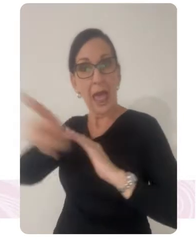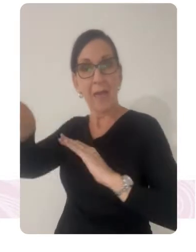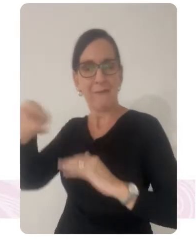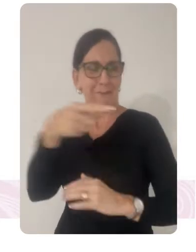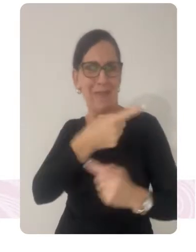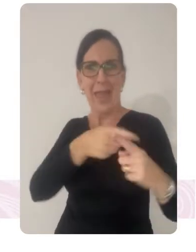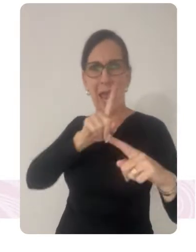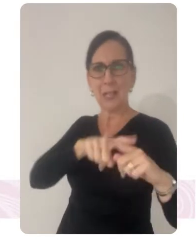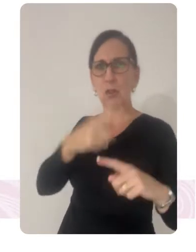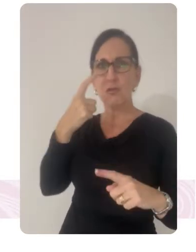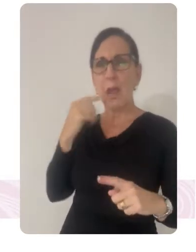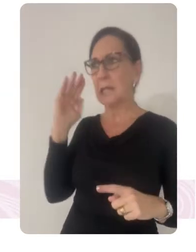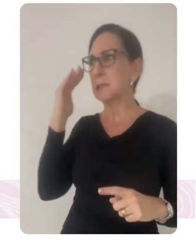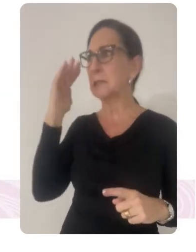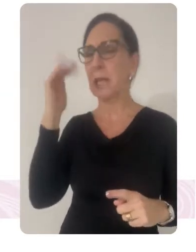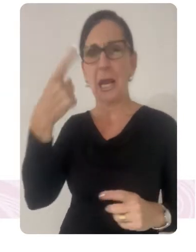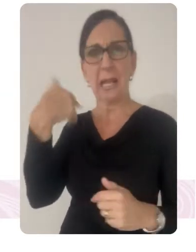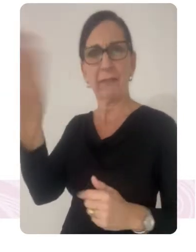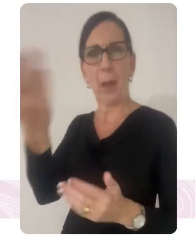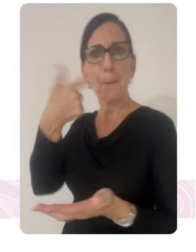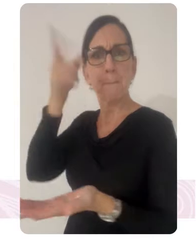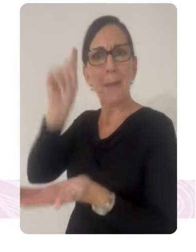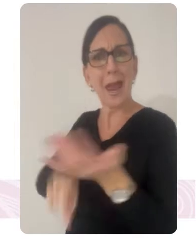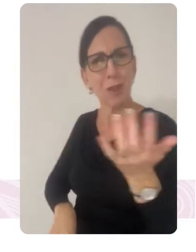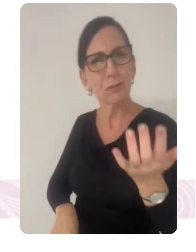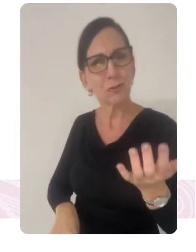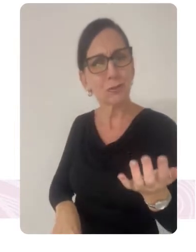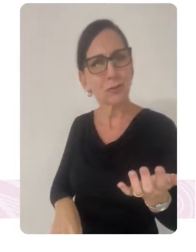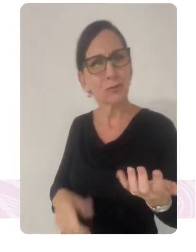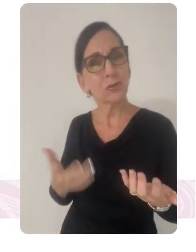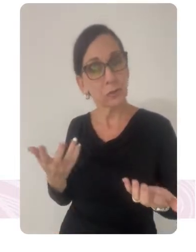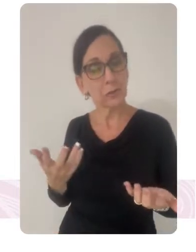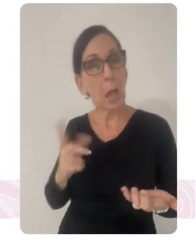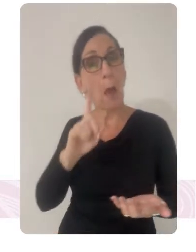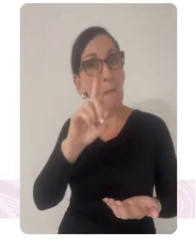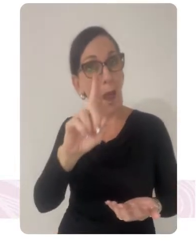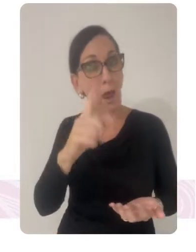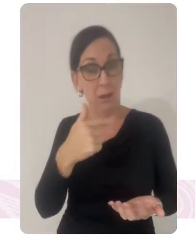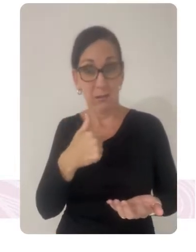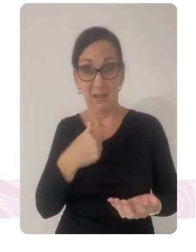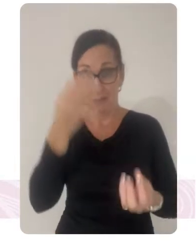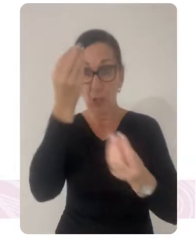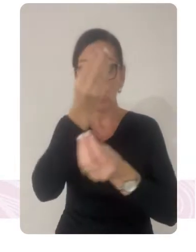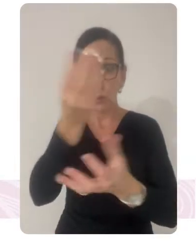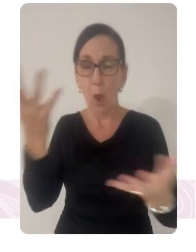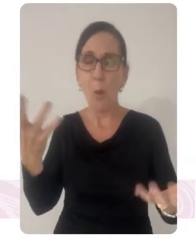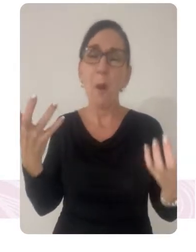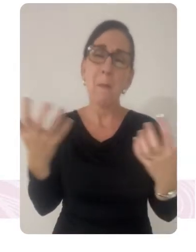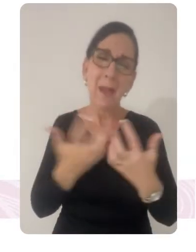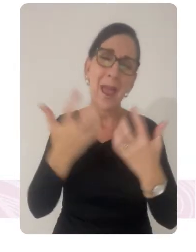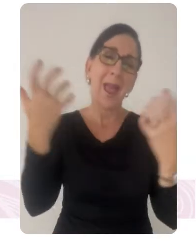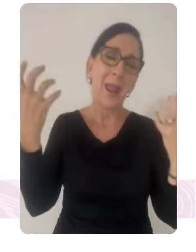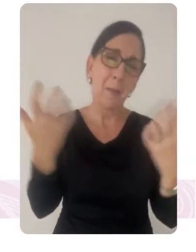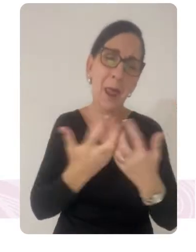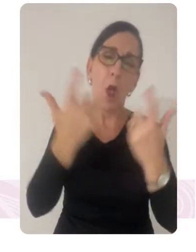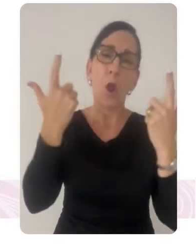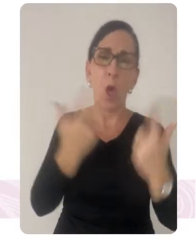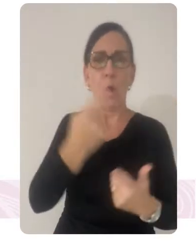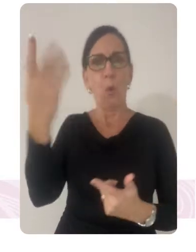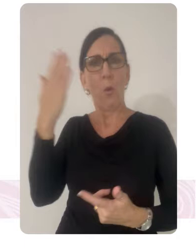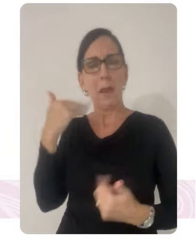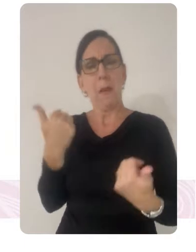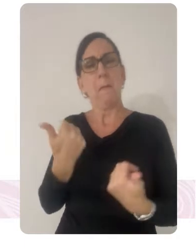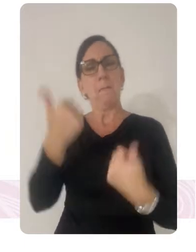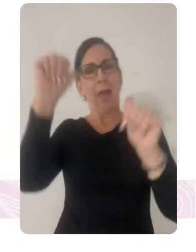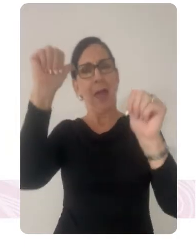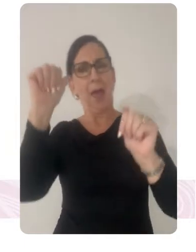trying to punish them in some way. However, it can be helpful for women to know that many women have been able to leave